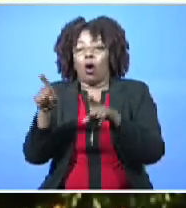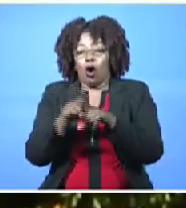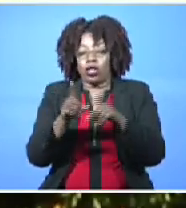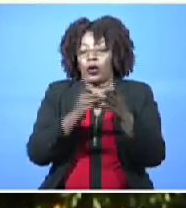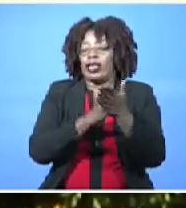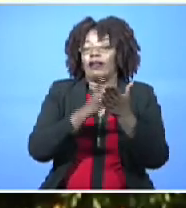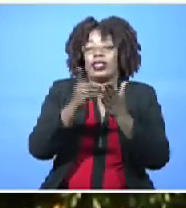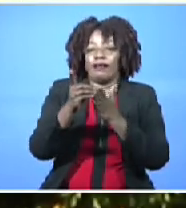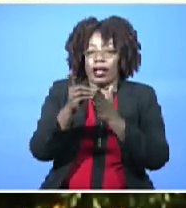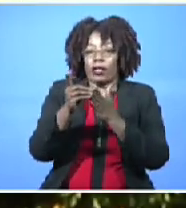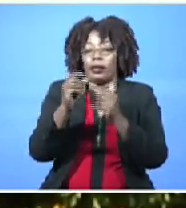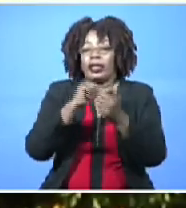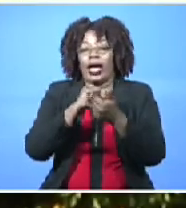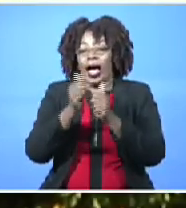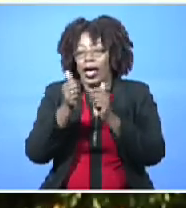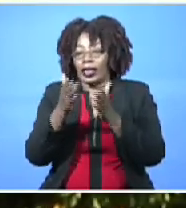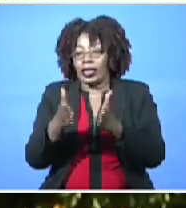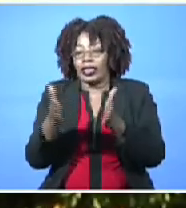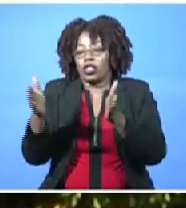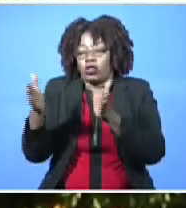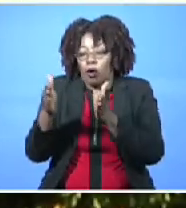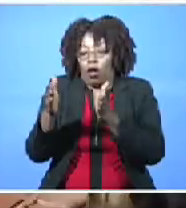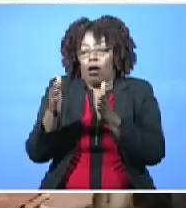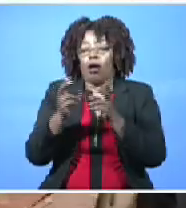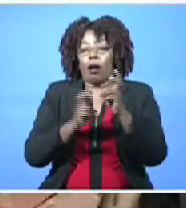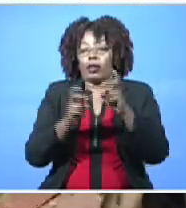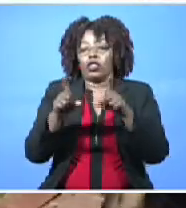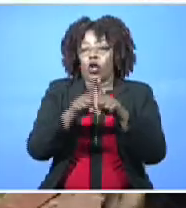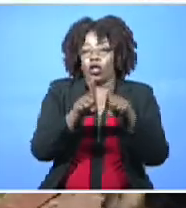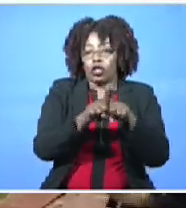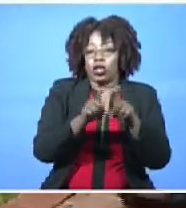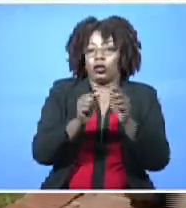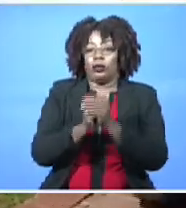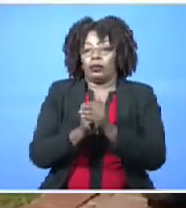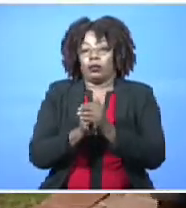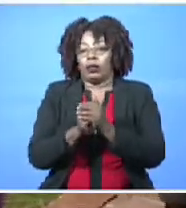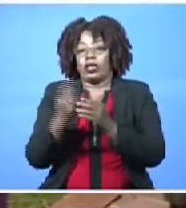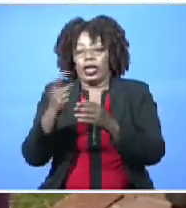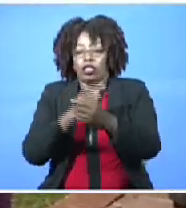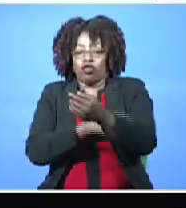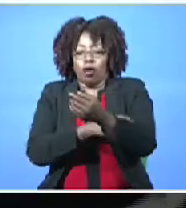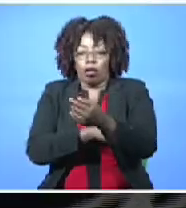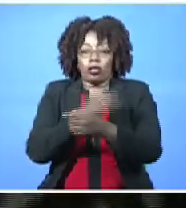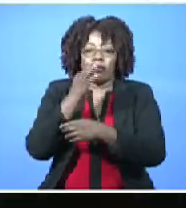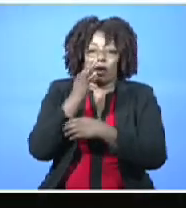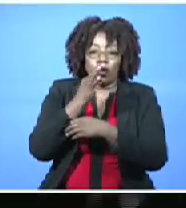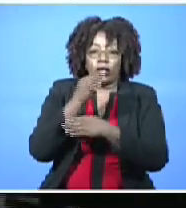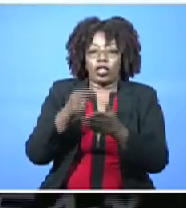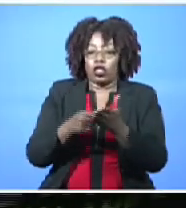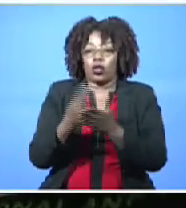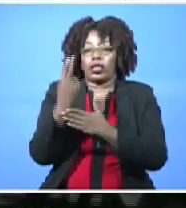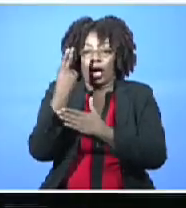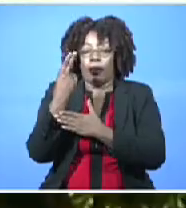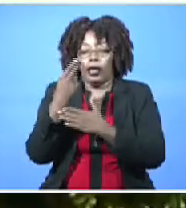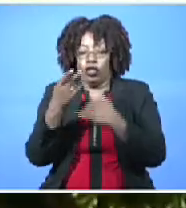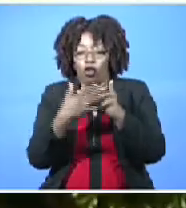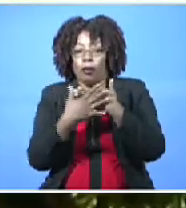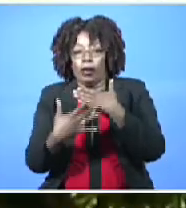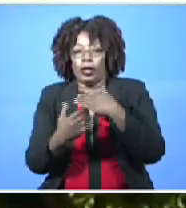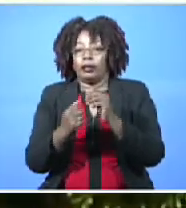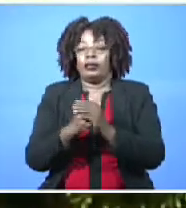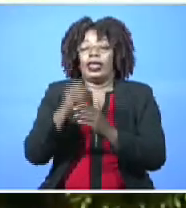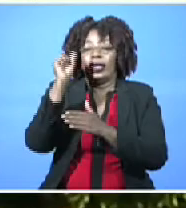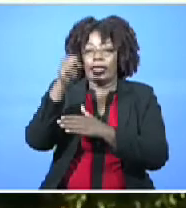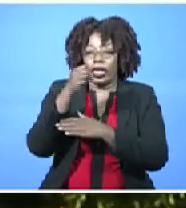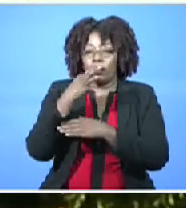developing athletes in smaller competitions as well. Medicinal drugs such as marijuana that shows up in your bloodstream? Yes, marijuana